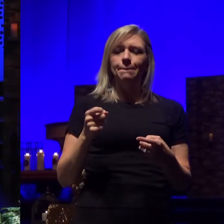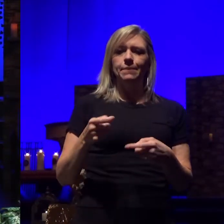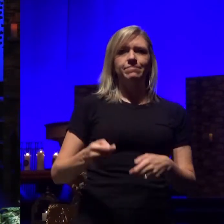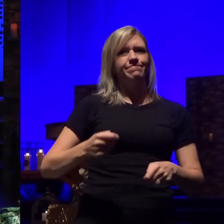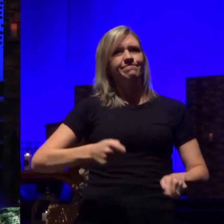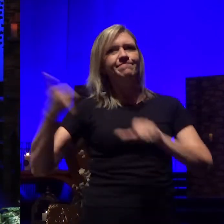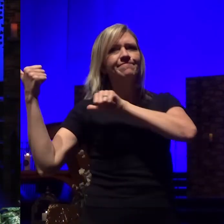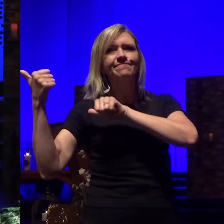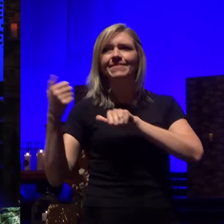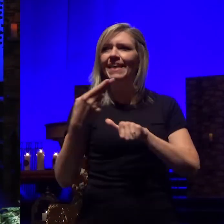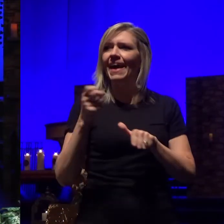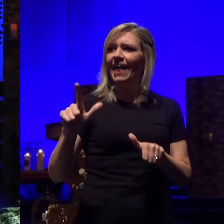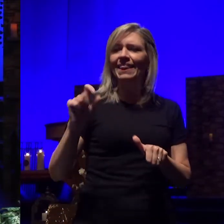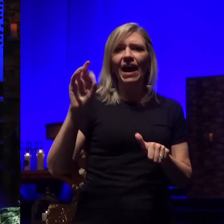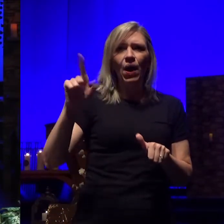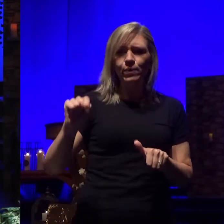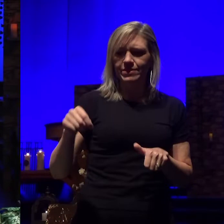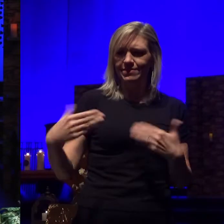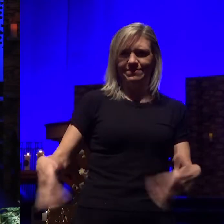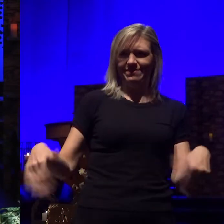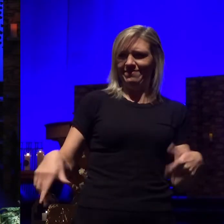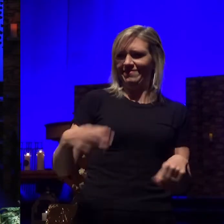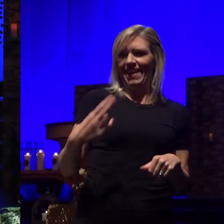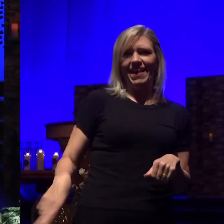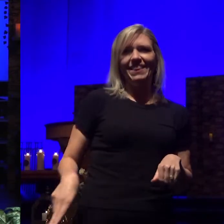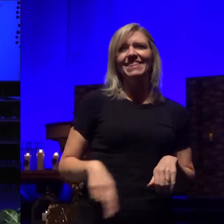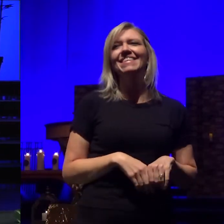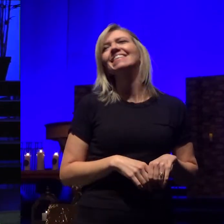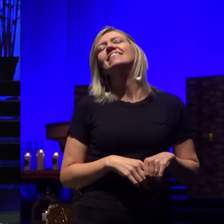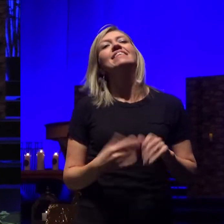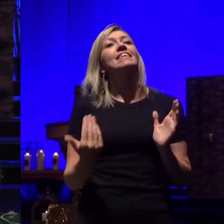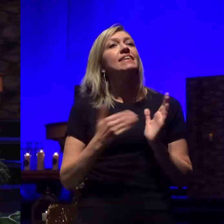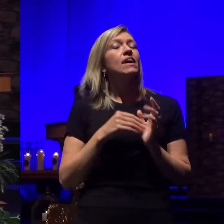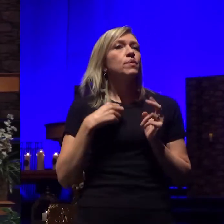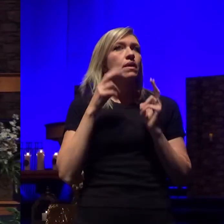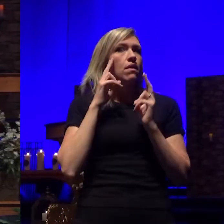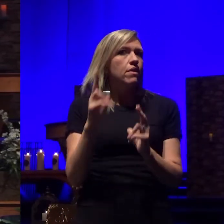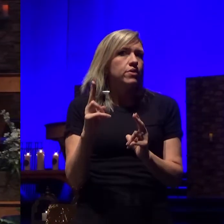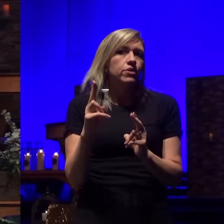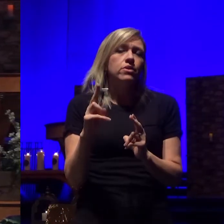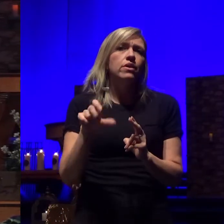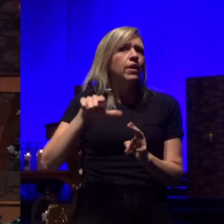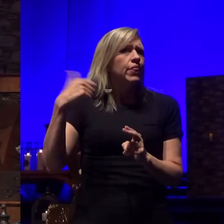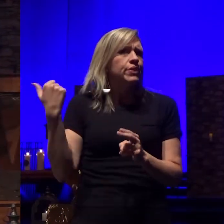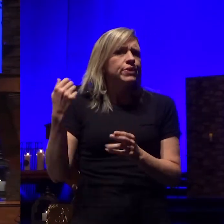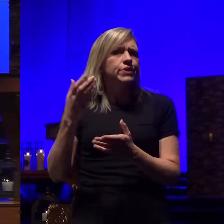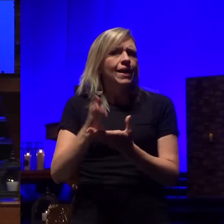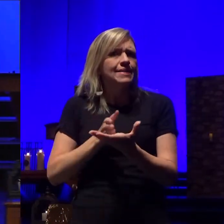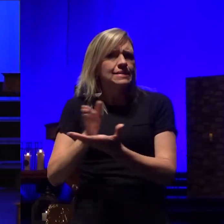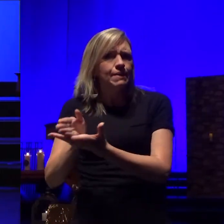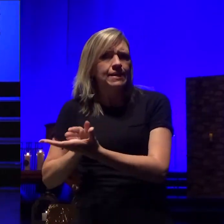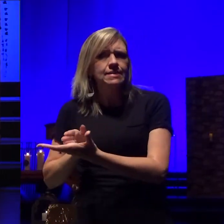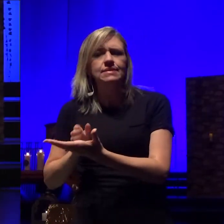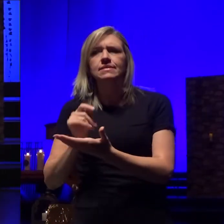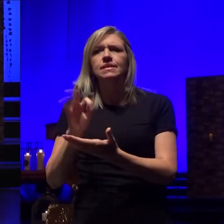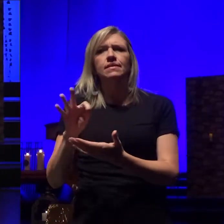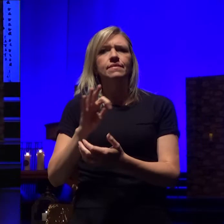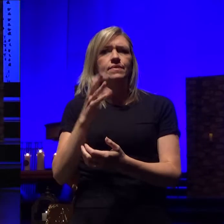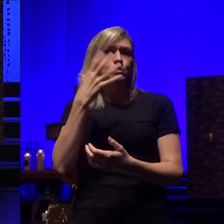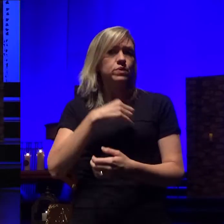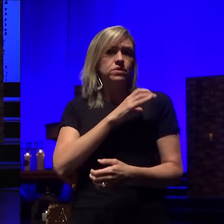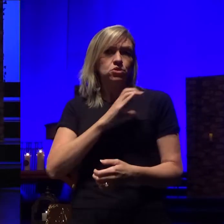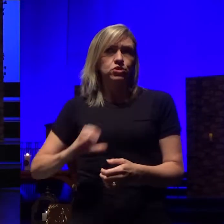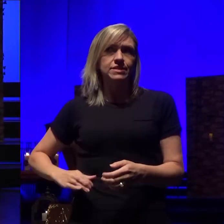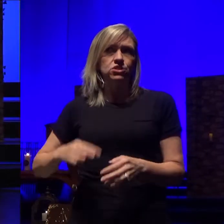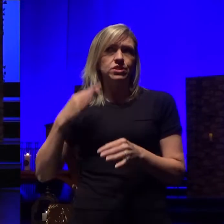hell. Get the hell out, hell. Right? And again, we honor all aspects of the Christian faith,